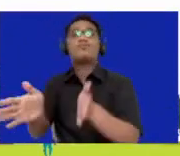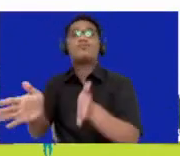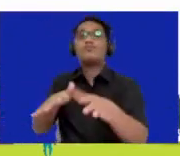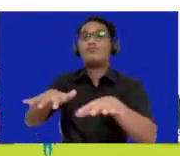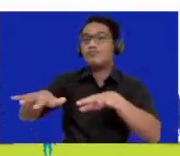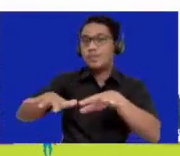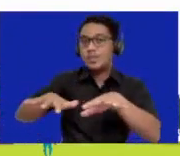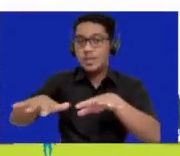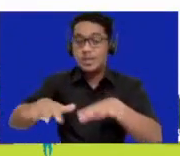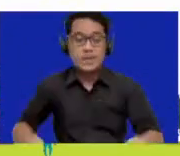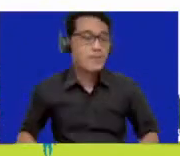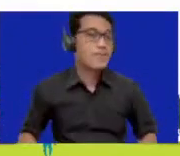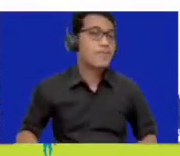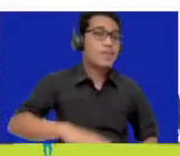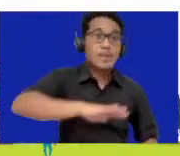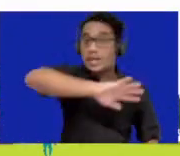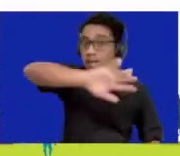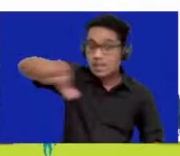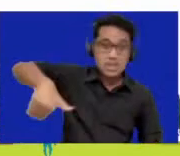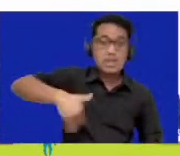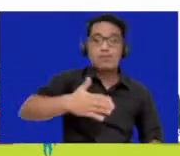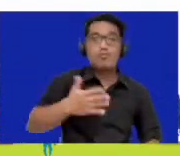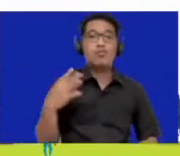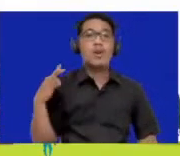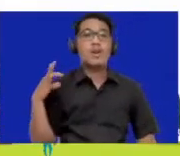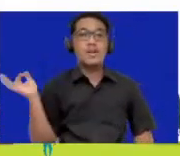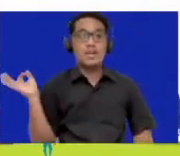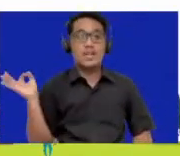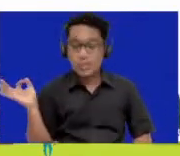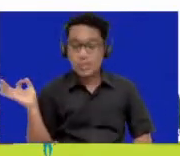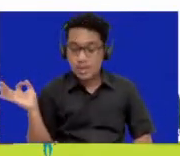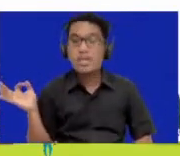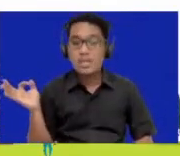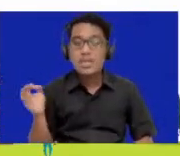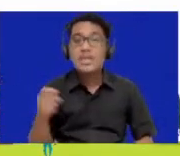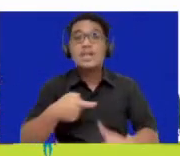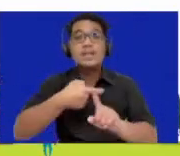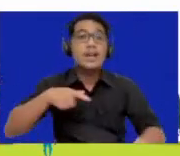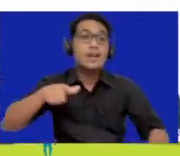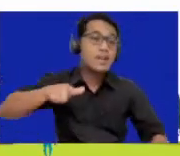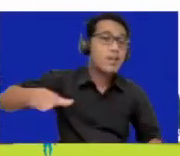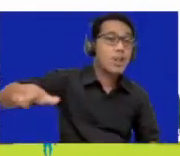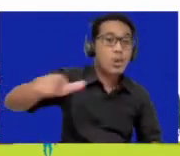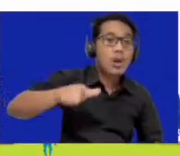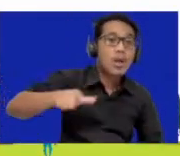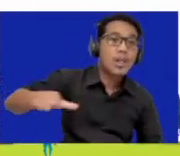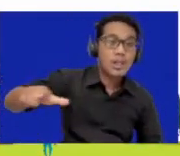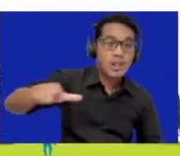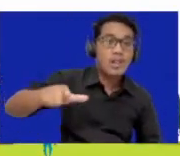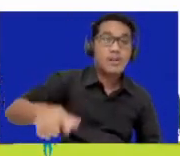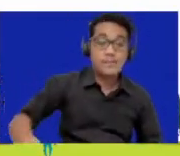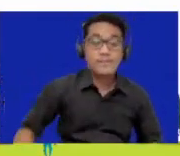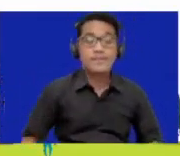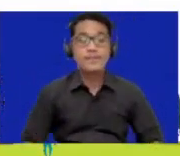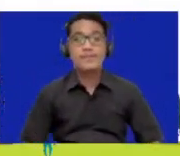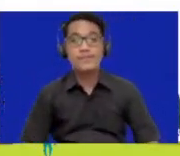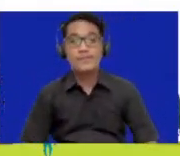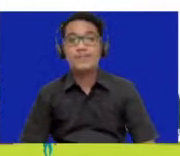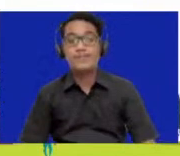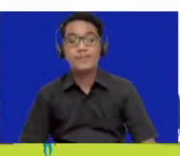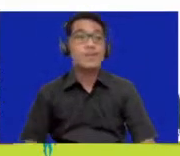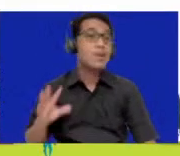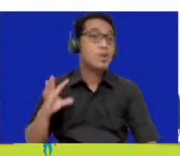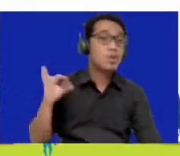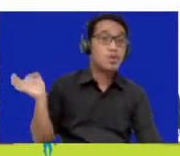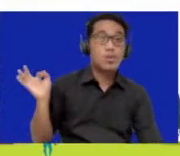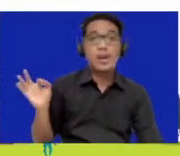inhabitants with different occupations, but these volunteers remain active during the cyclone